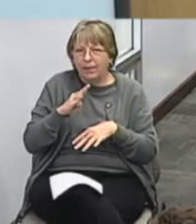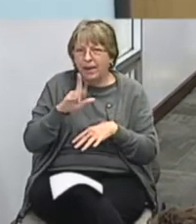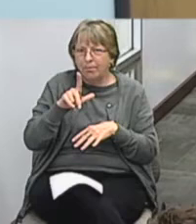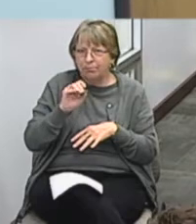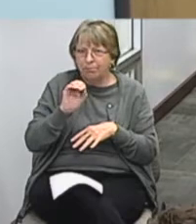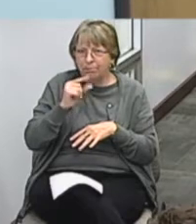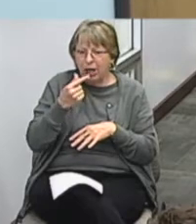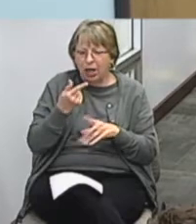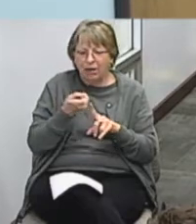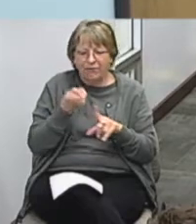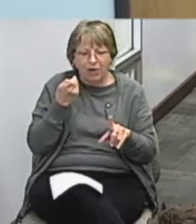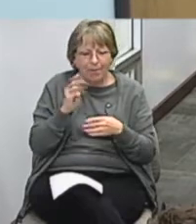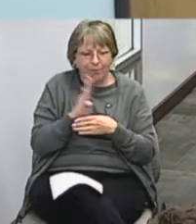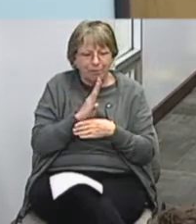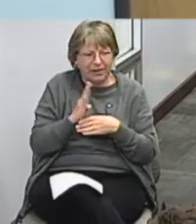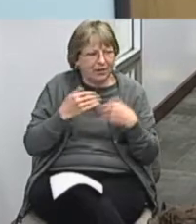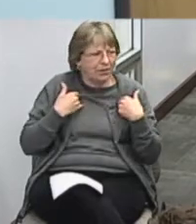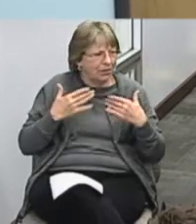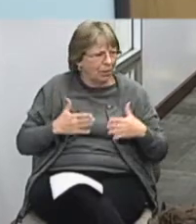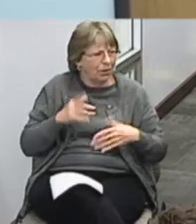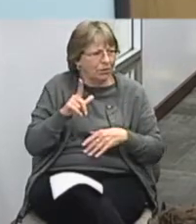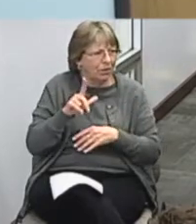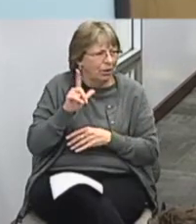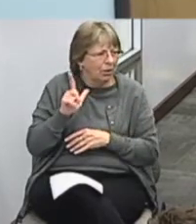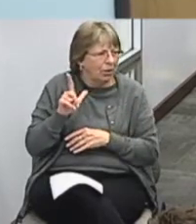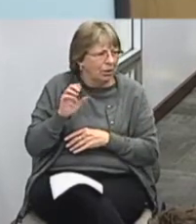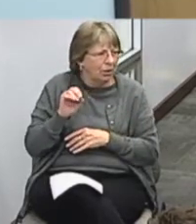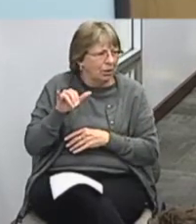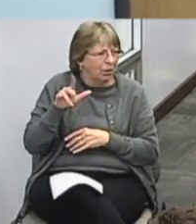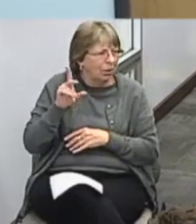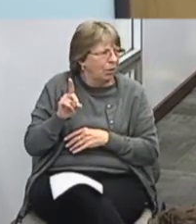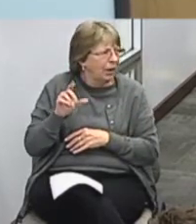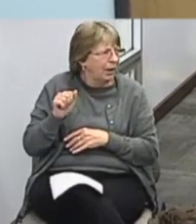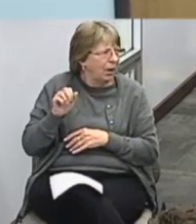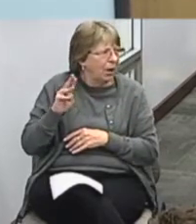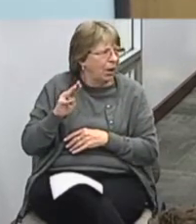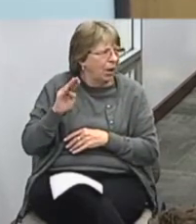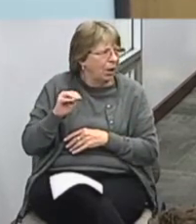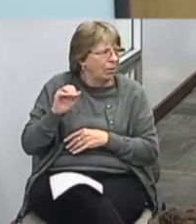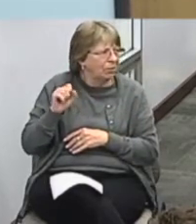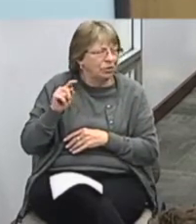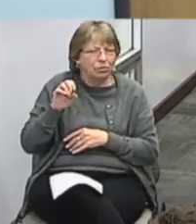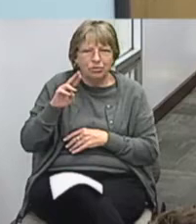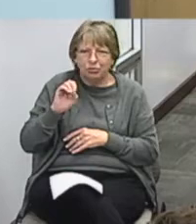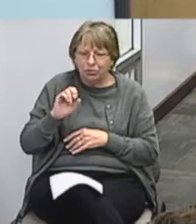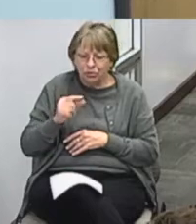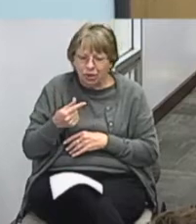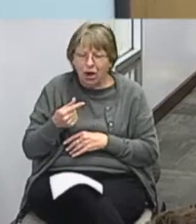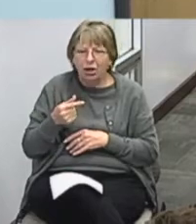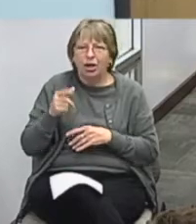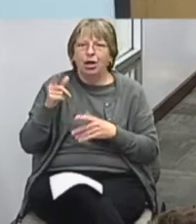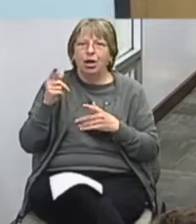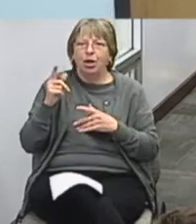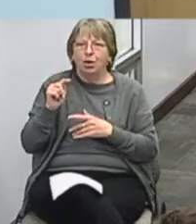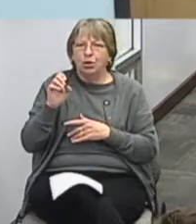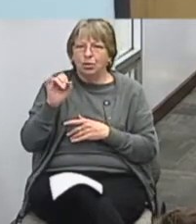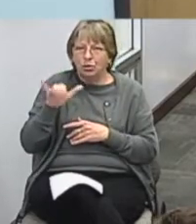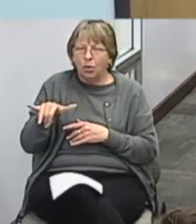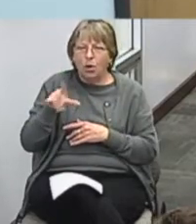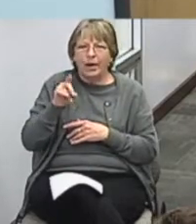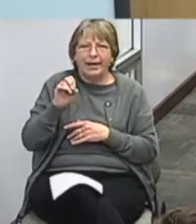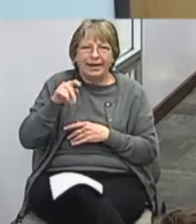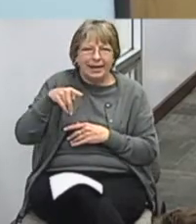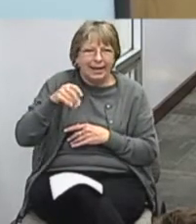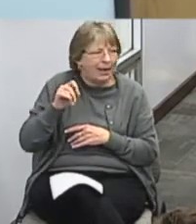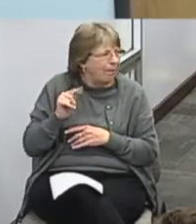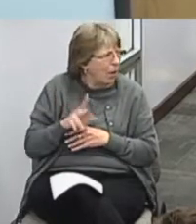owners, including Lloyd Armstrong, Mark Buckley at the Toy Depot, and a big supporter is Melinda